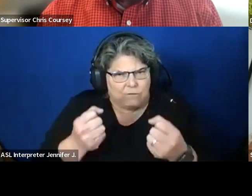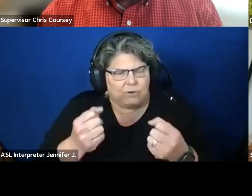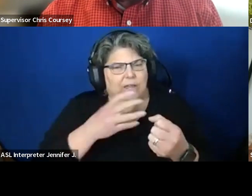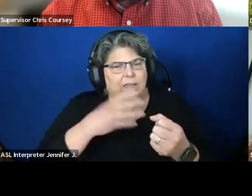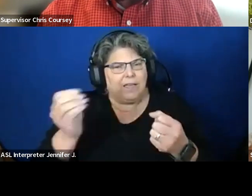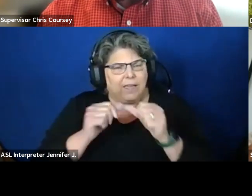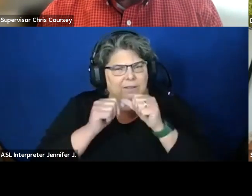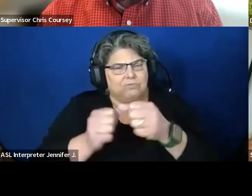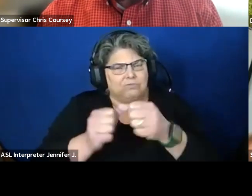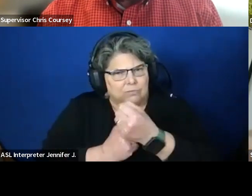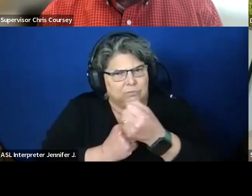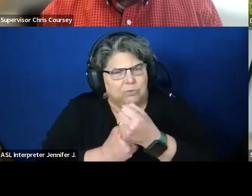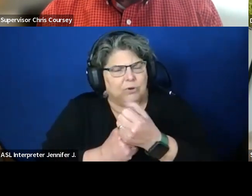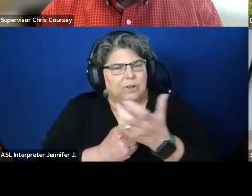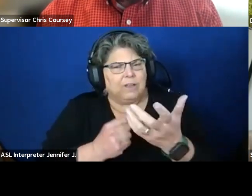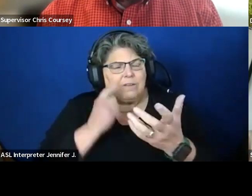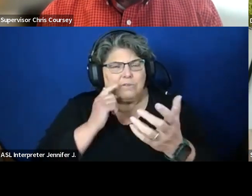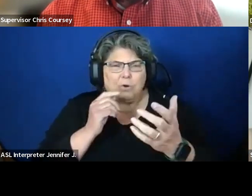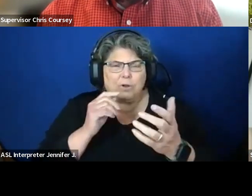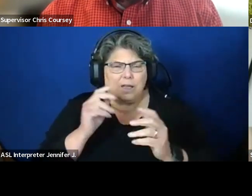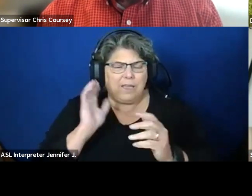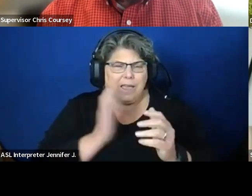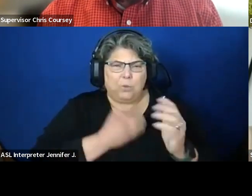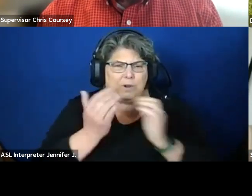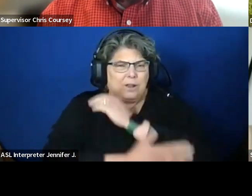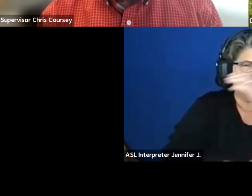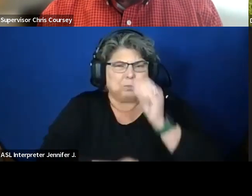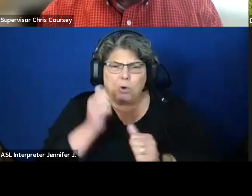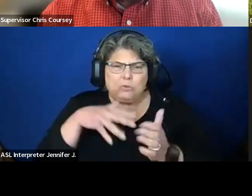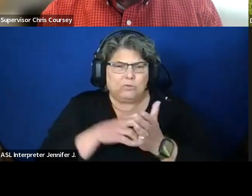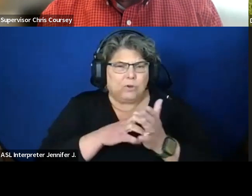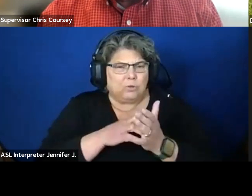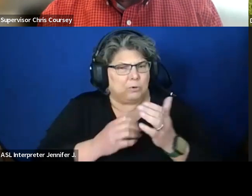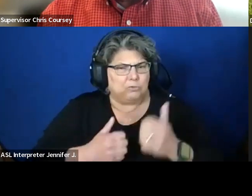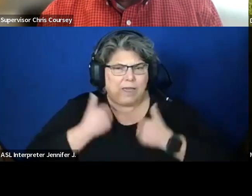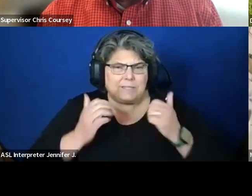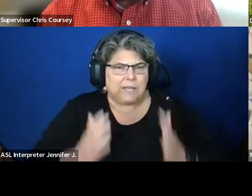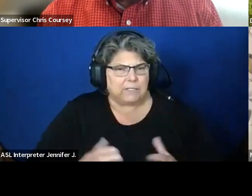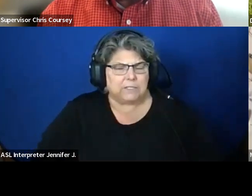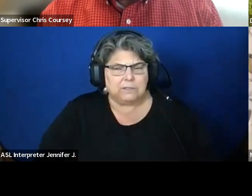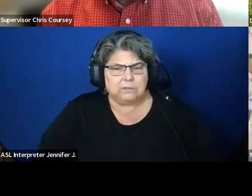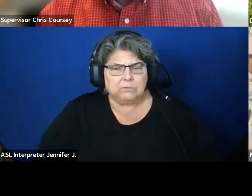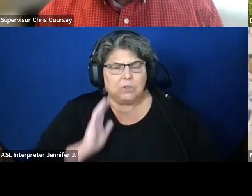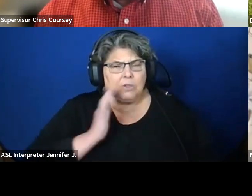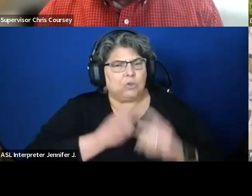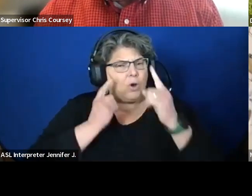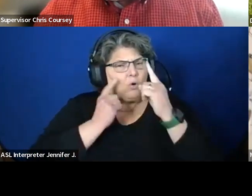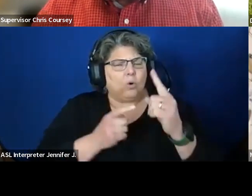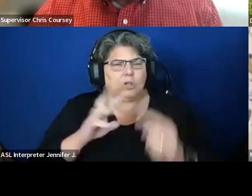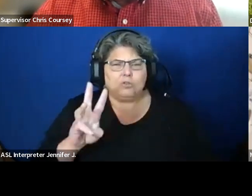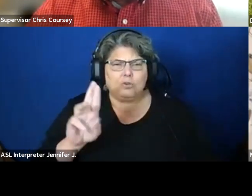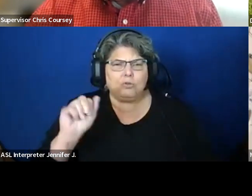of our county's most vulnerable residents. So our goal is to wrap